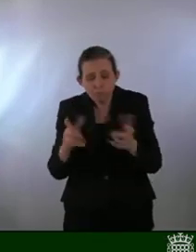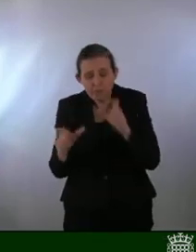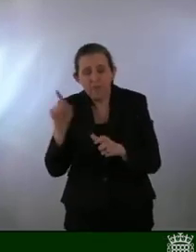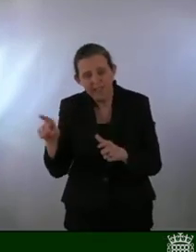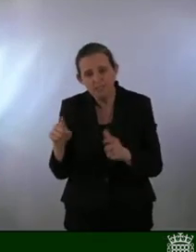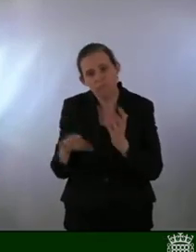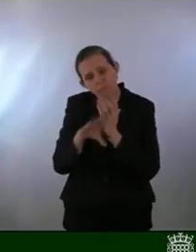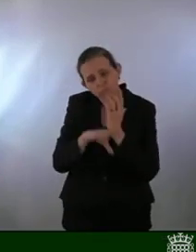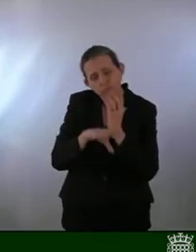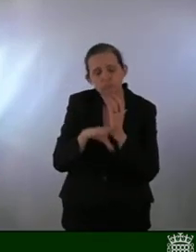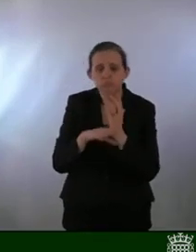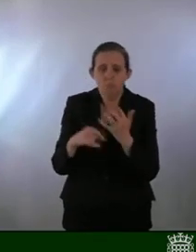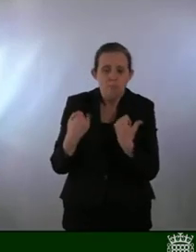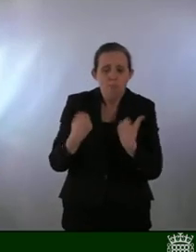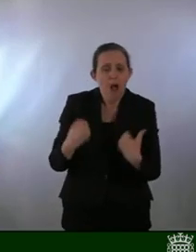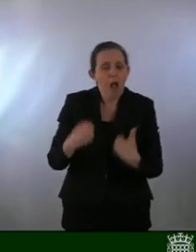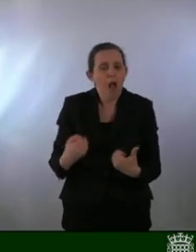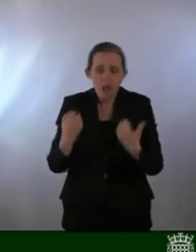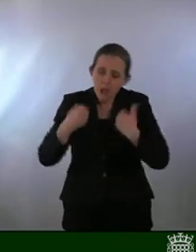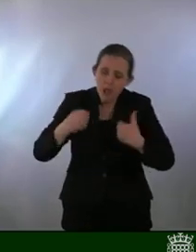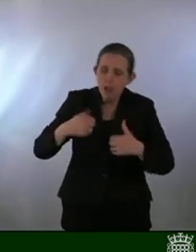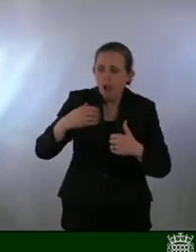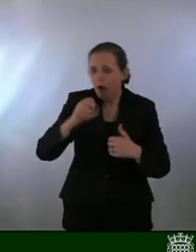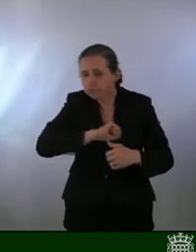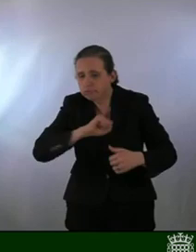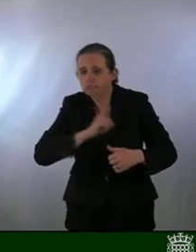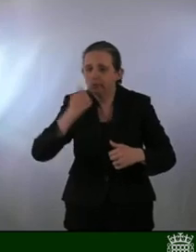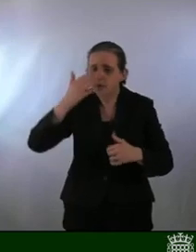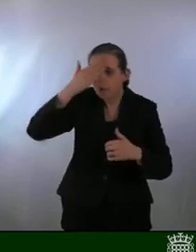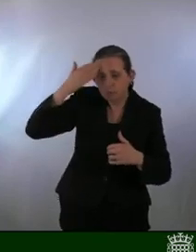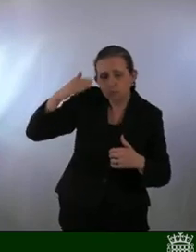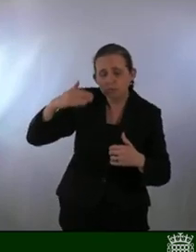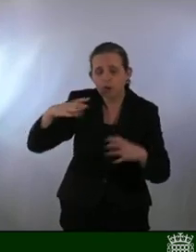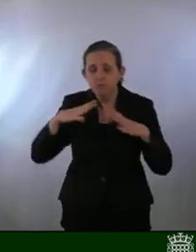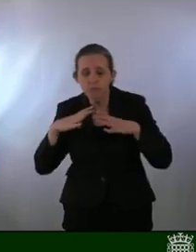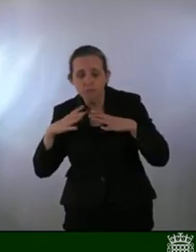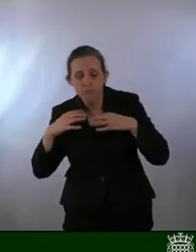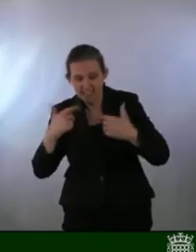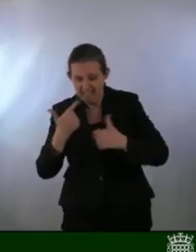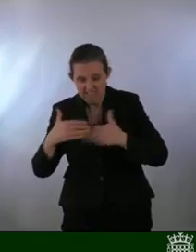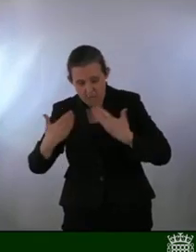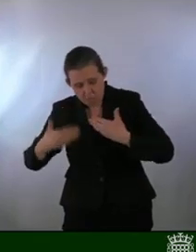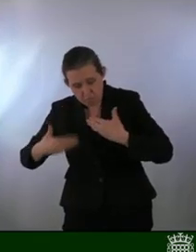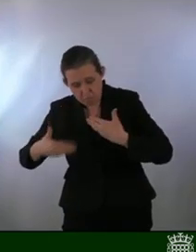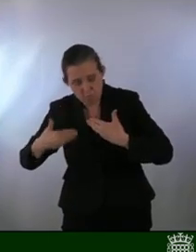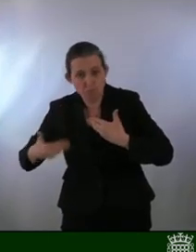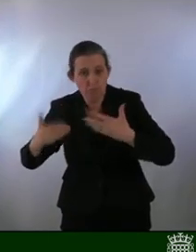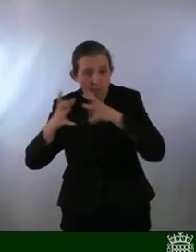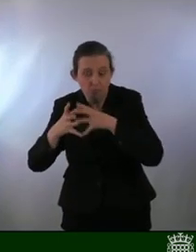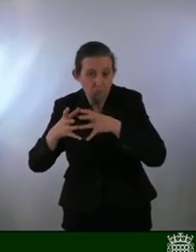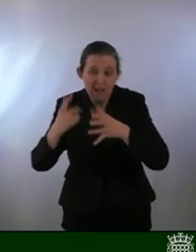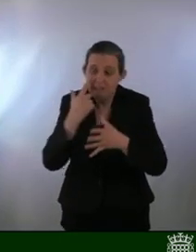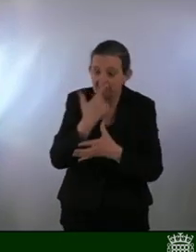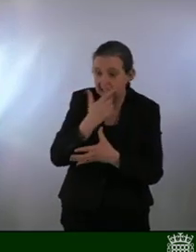moderate illness. And once they've recovered, the vast majority of the evidence is that the illness does